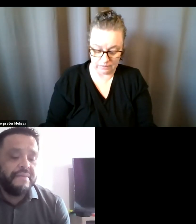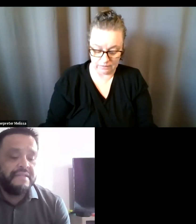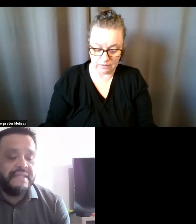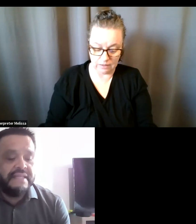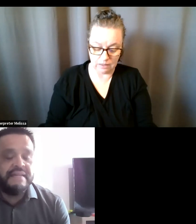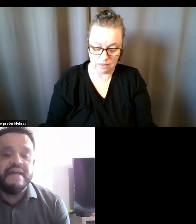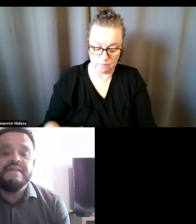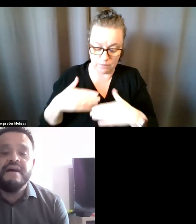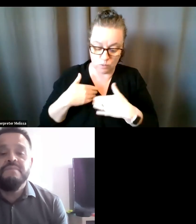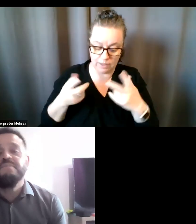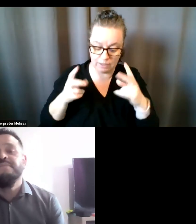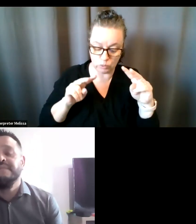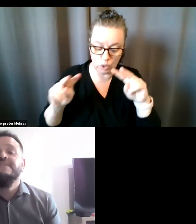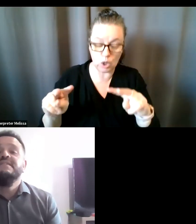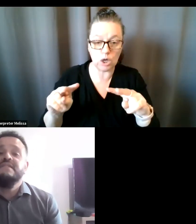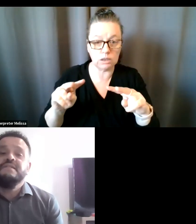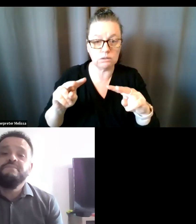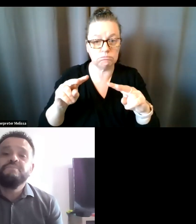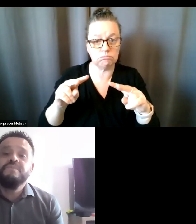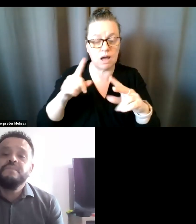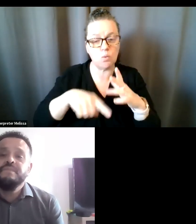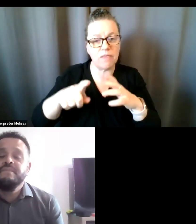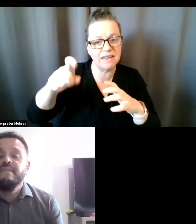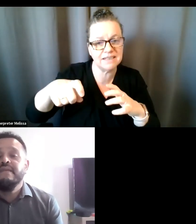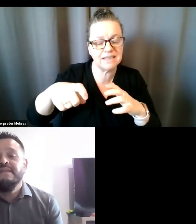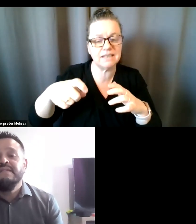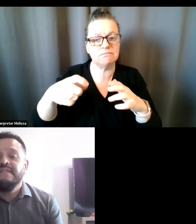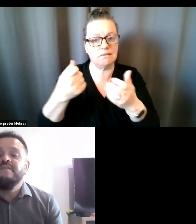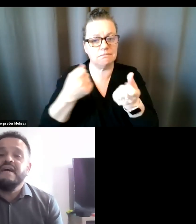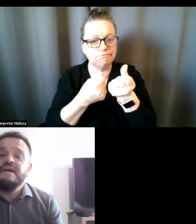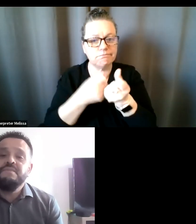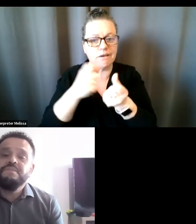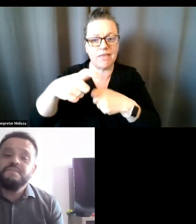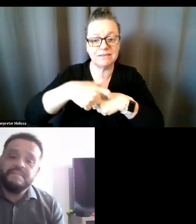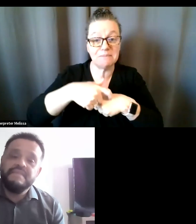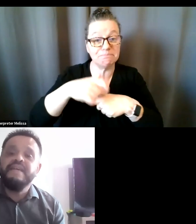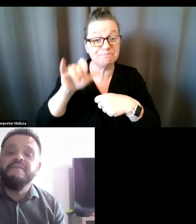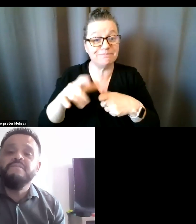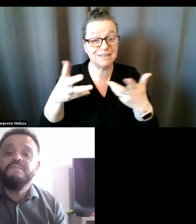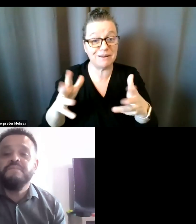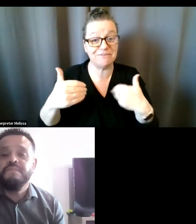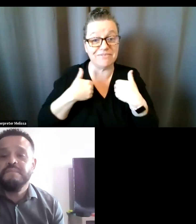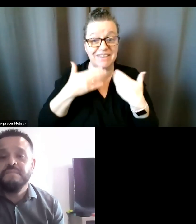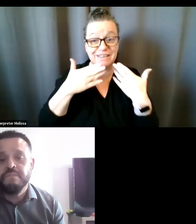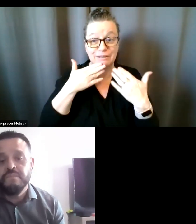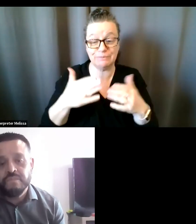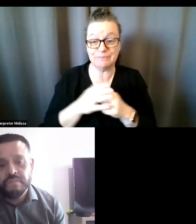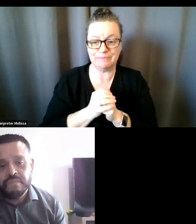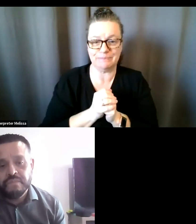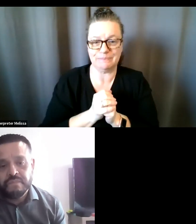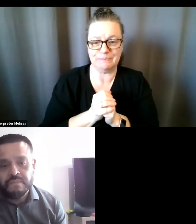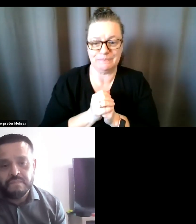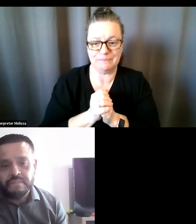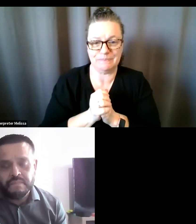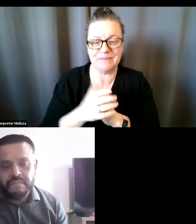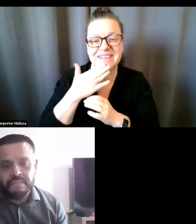that person needs at that time. So that's what I got. Thank you.